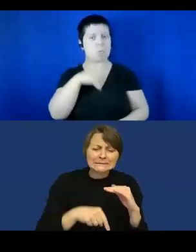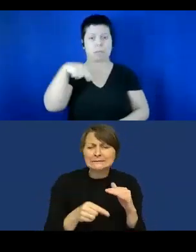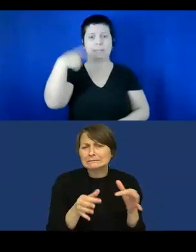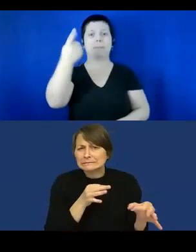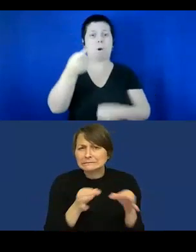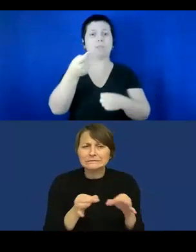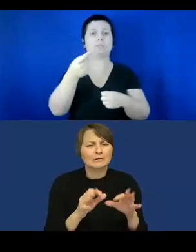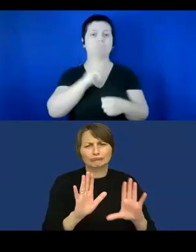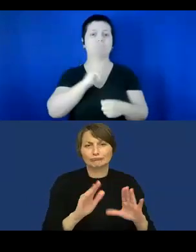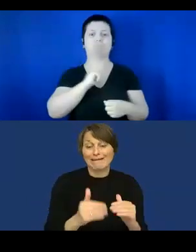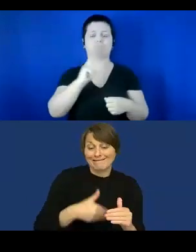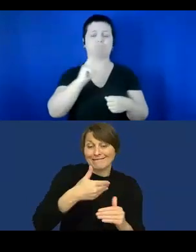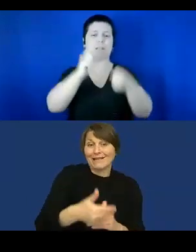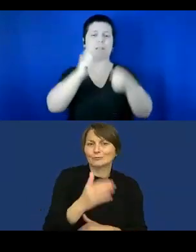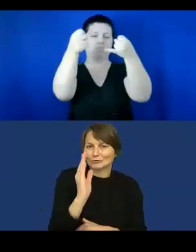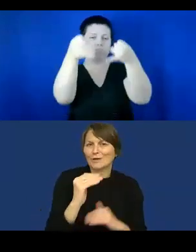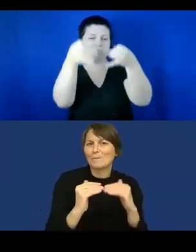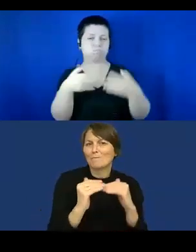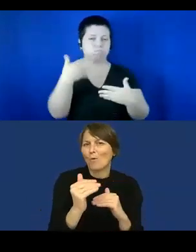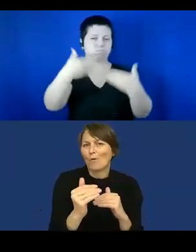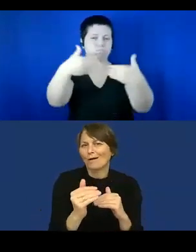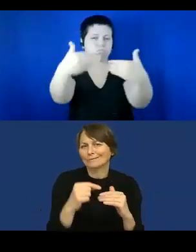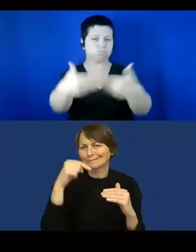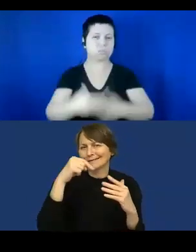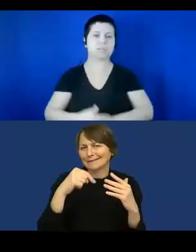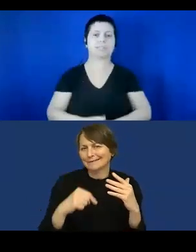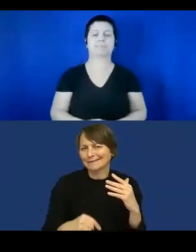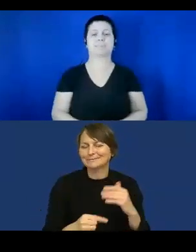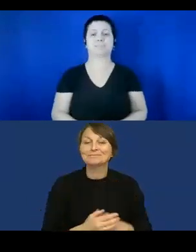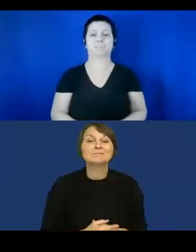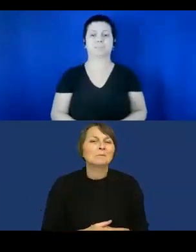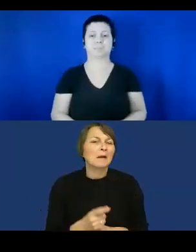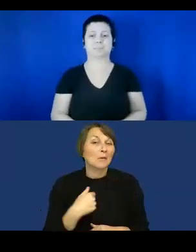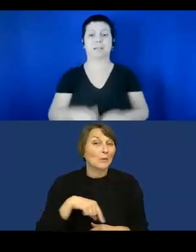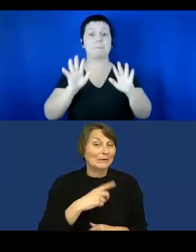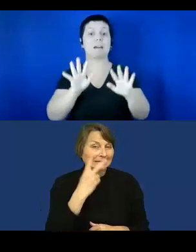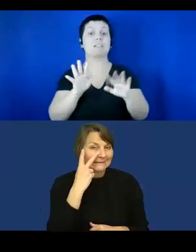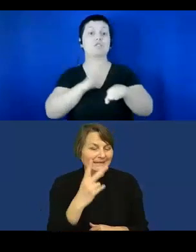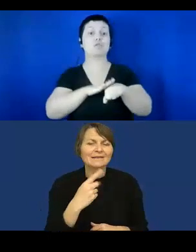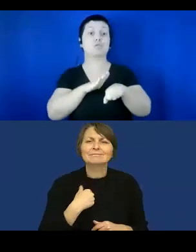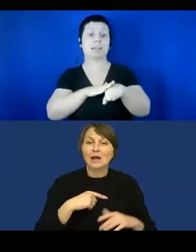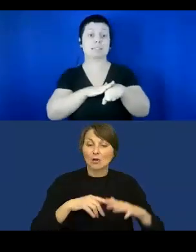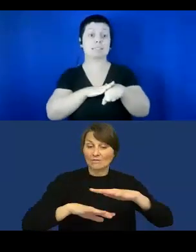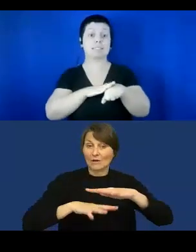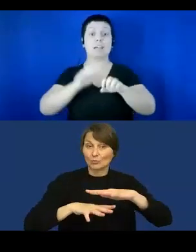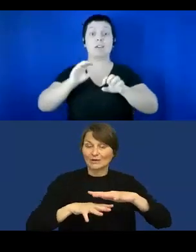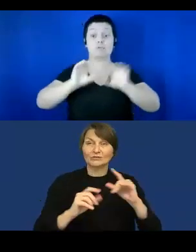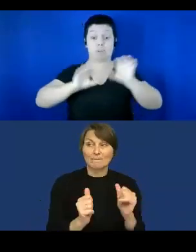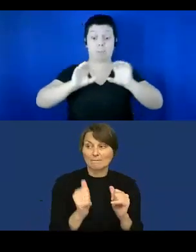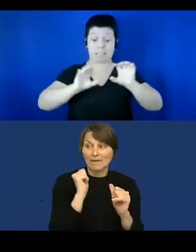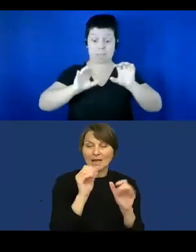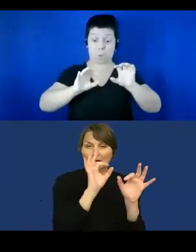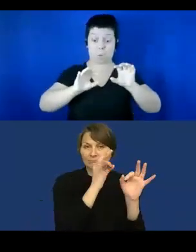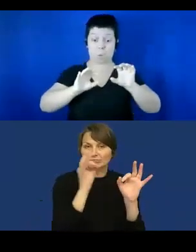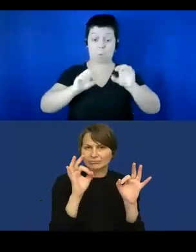talk. But what we did was see if vibration patterns can indeed be used to mimic social